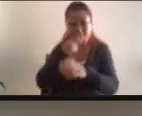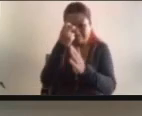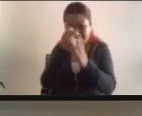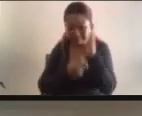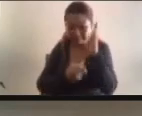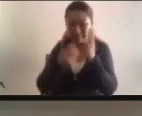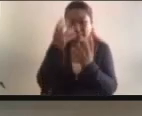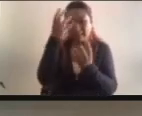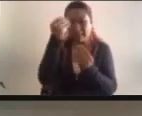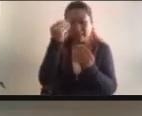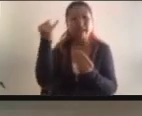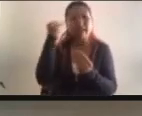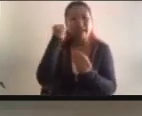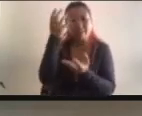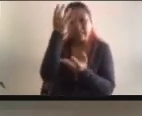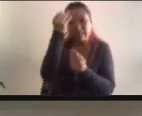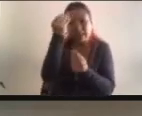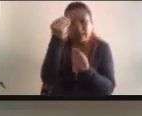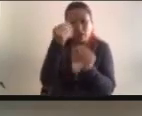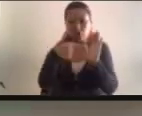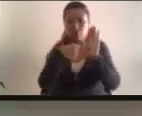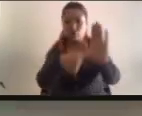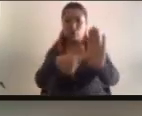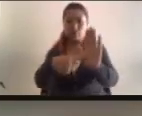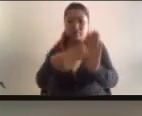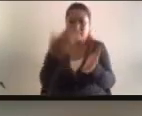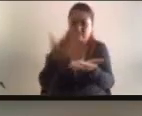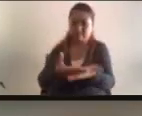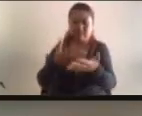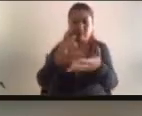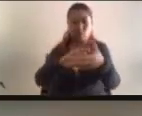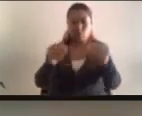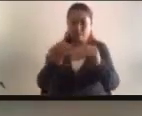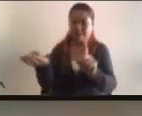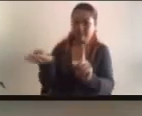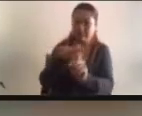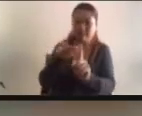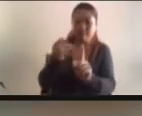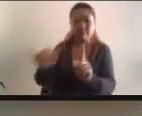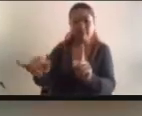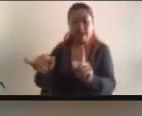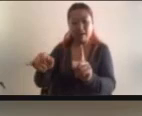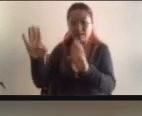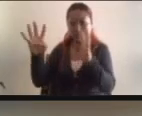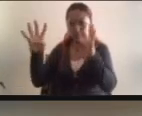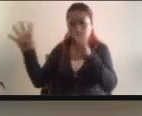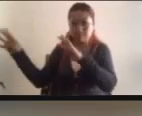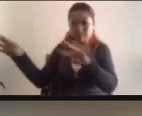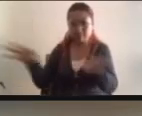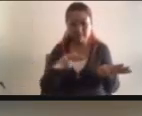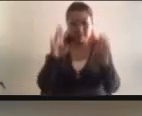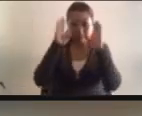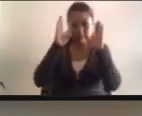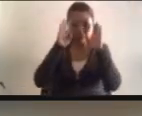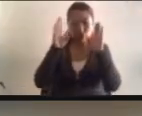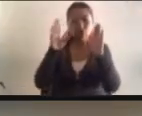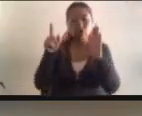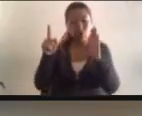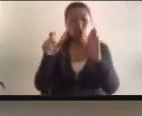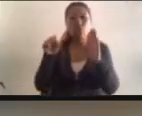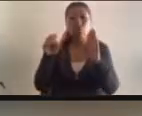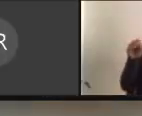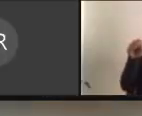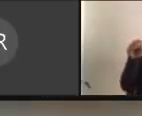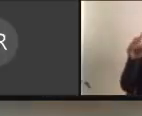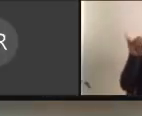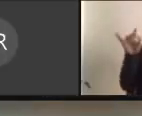that story gets attention. And so when everybody calmed down, I did eventually get the promotion. And so fast